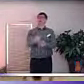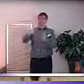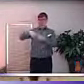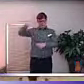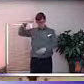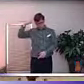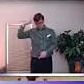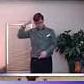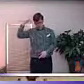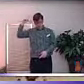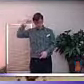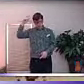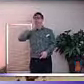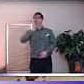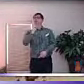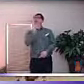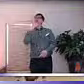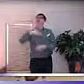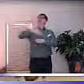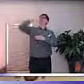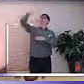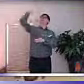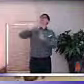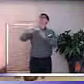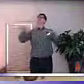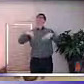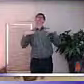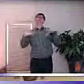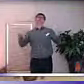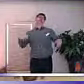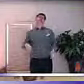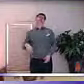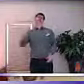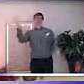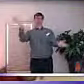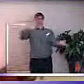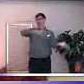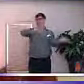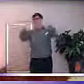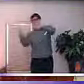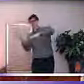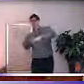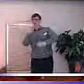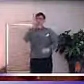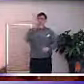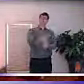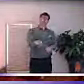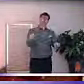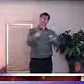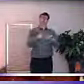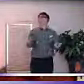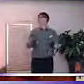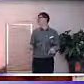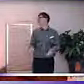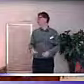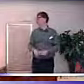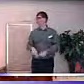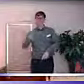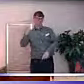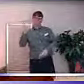pondering whether or not it was better to be alive or to be dead. And to be quite candid, there have been